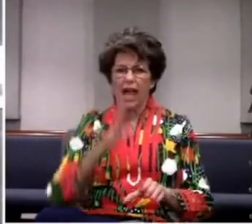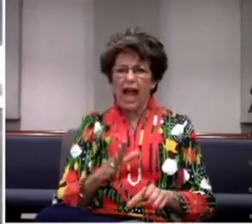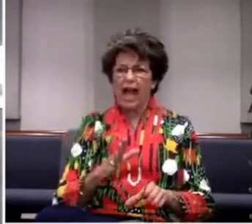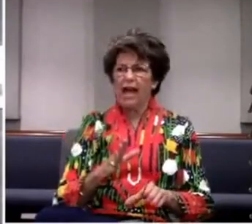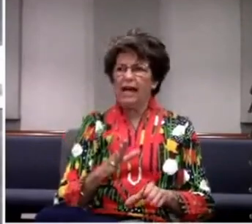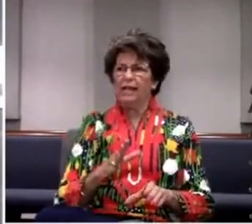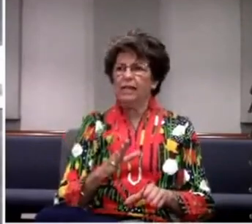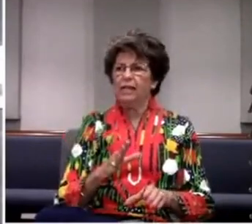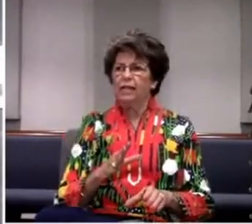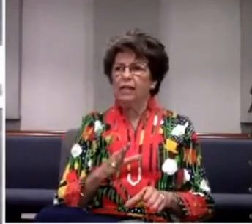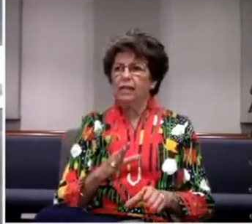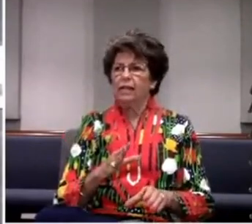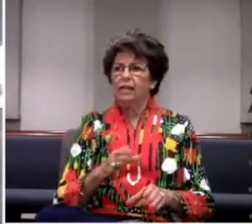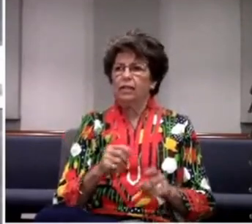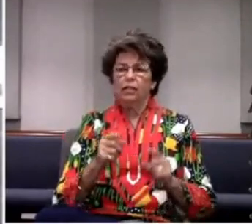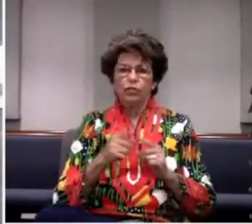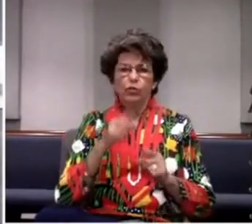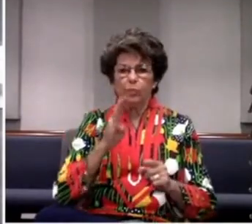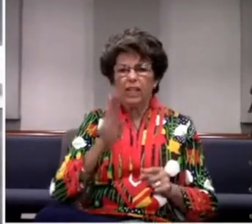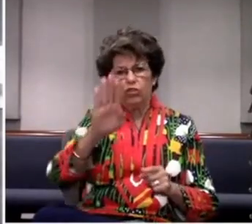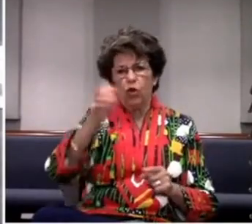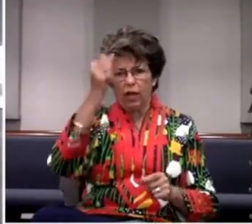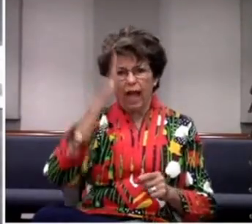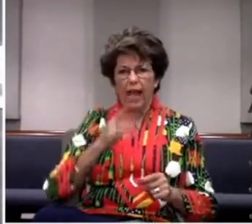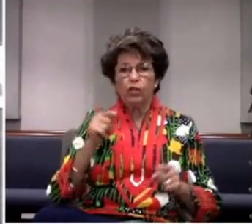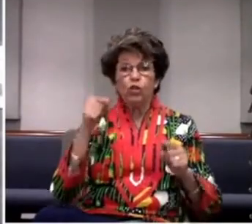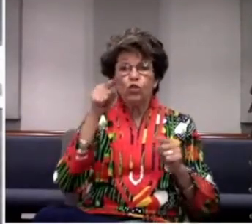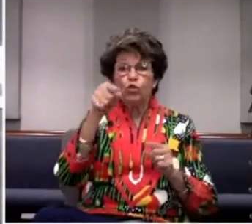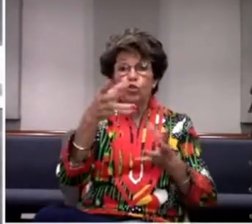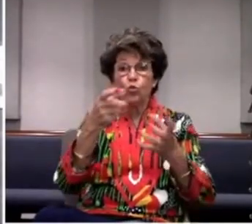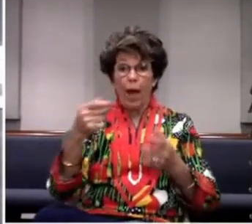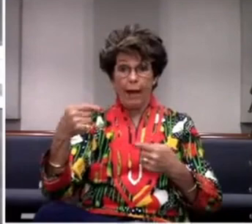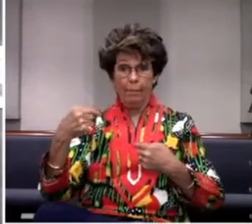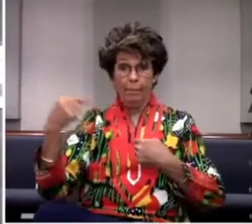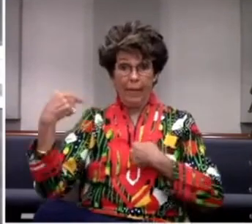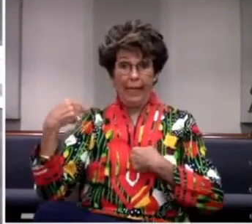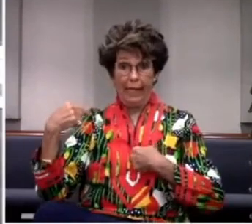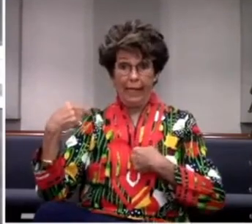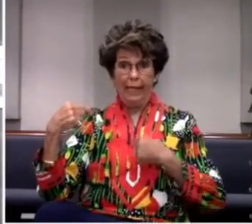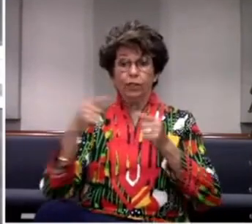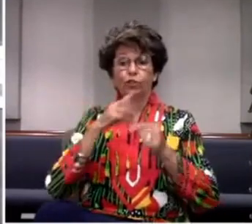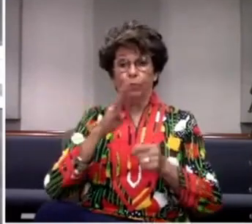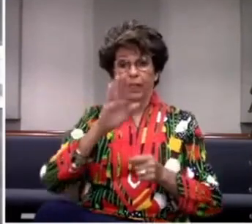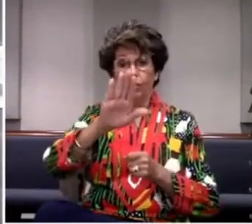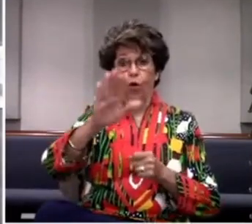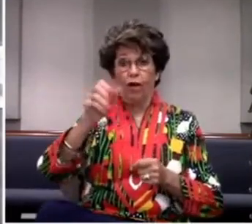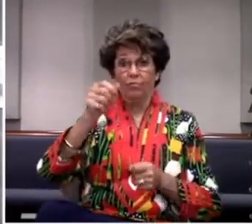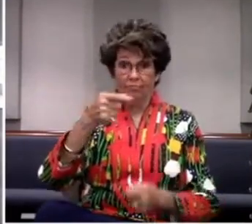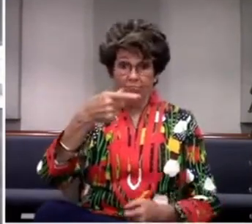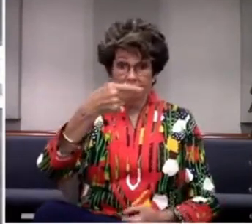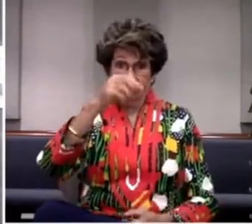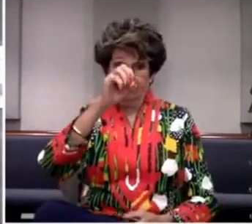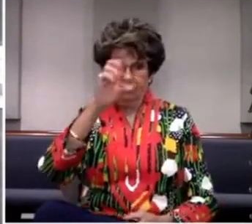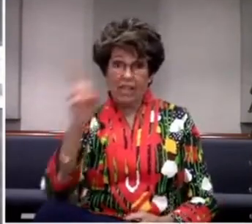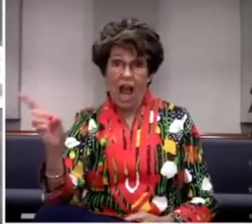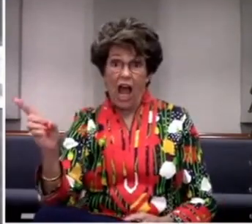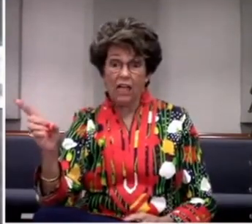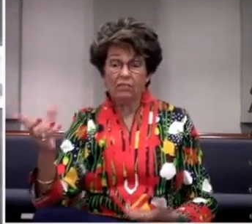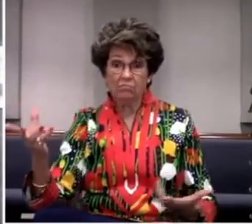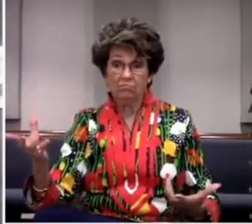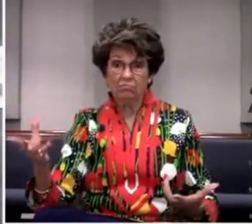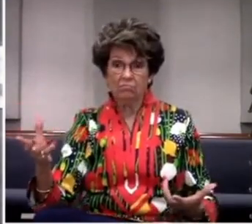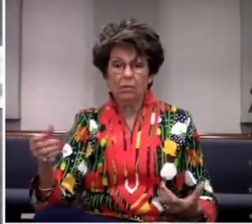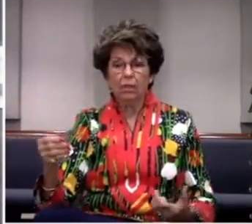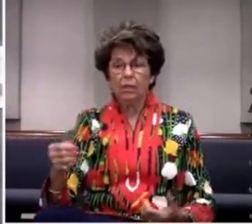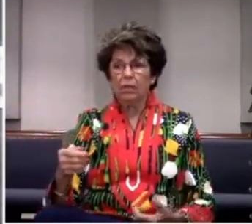me to be your God. He's holding back. She began to look at that and to see that. And God comes into people's lives today